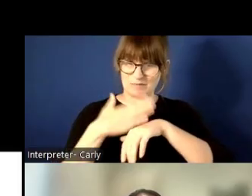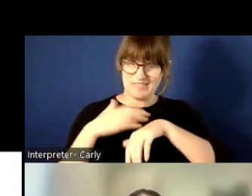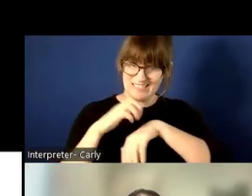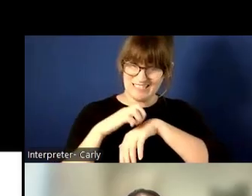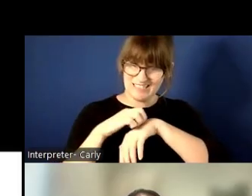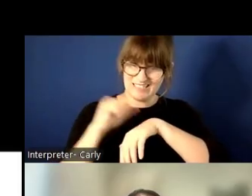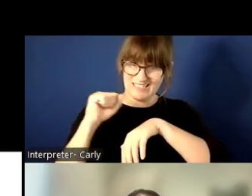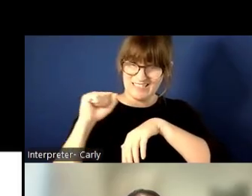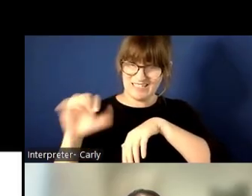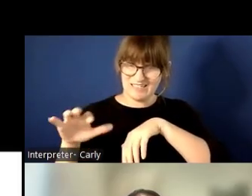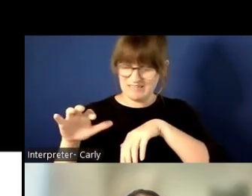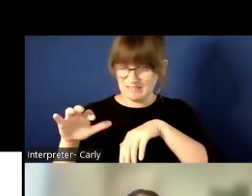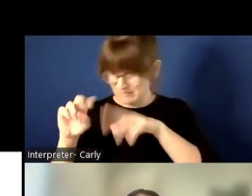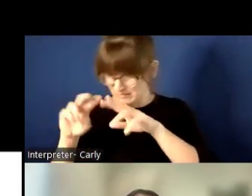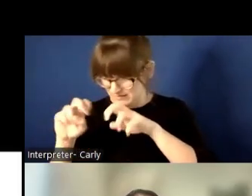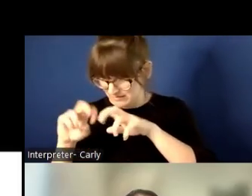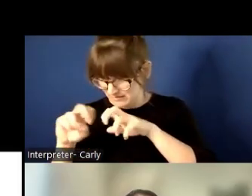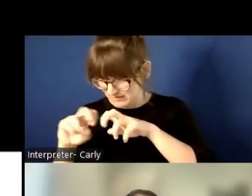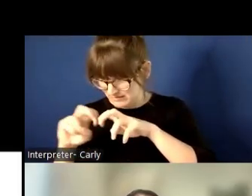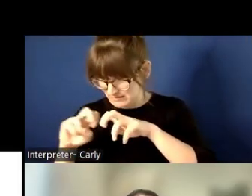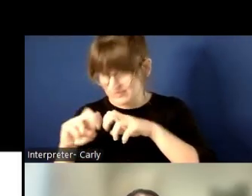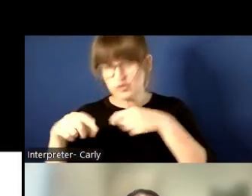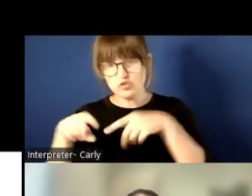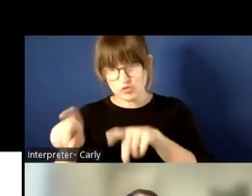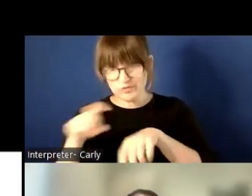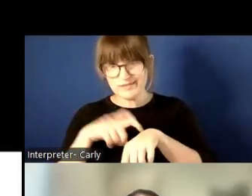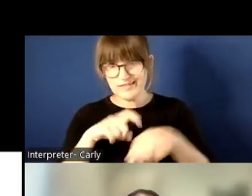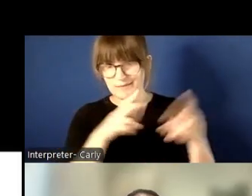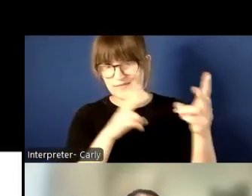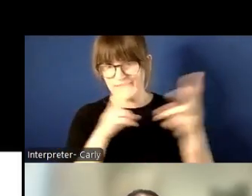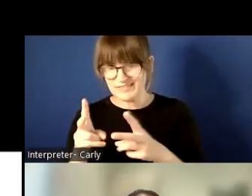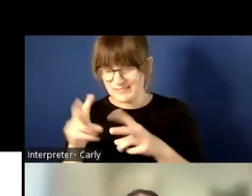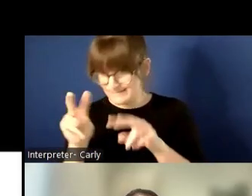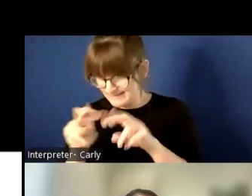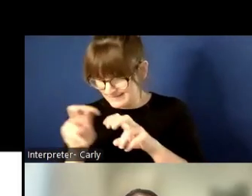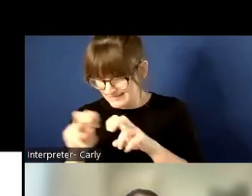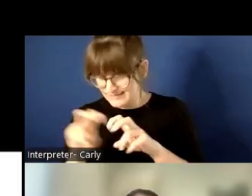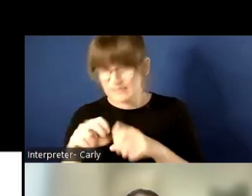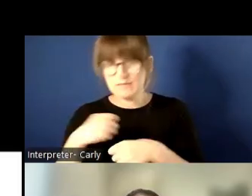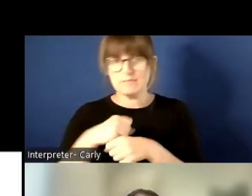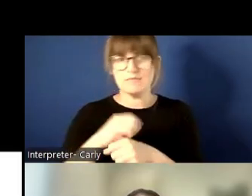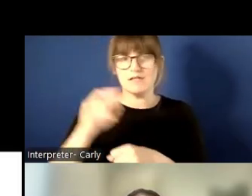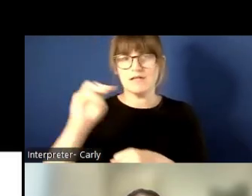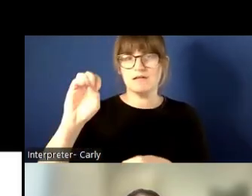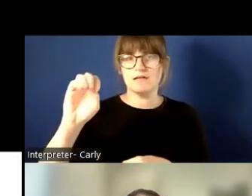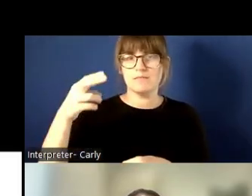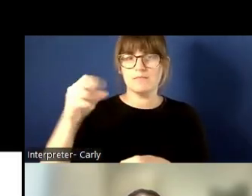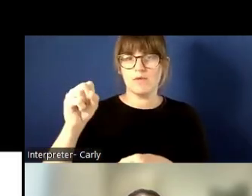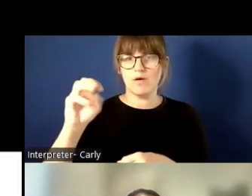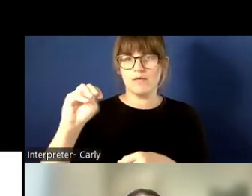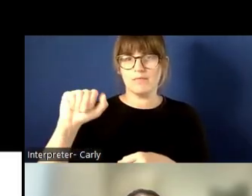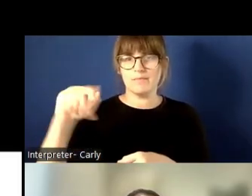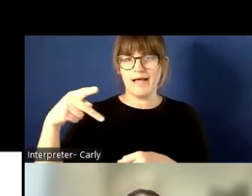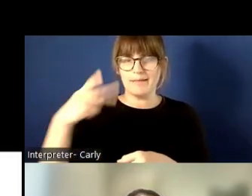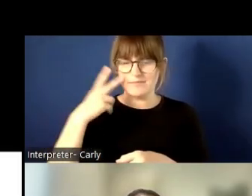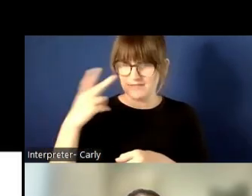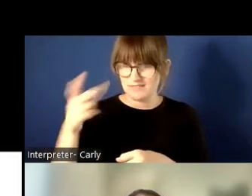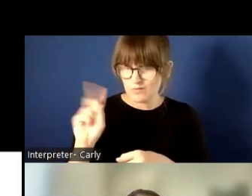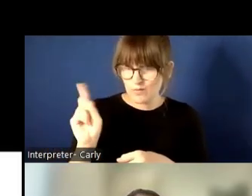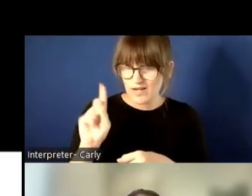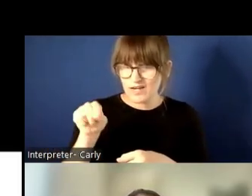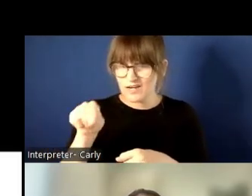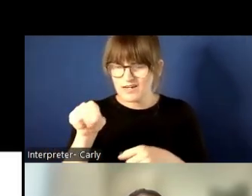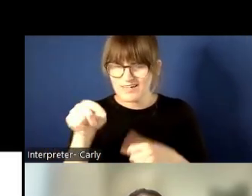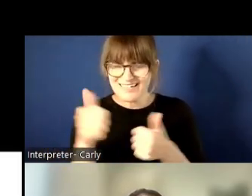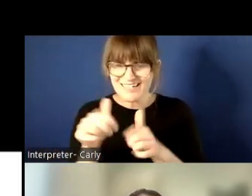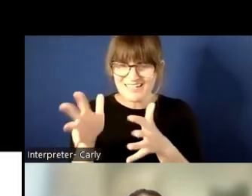and then look under the microscope during that office visit. We kind of make what's called a Mohs map, so we can see very specifically where is any